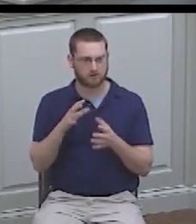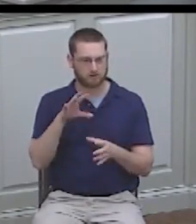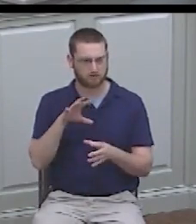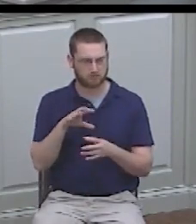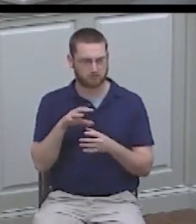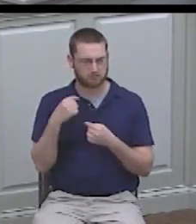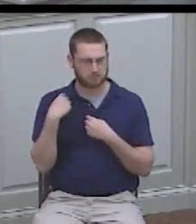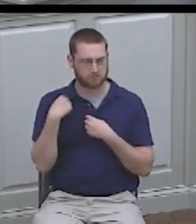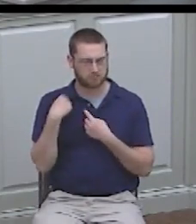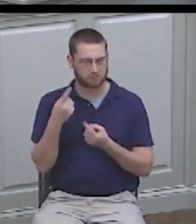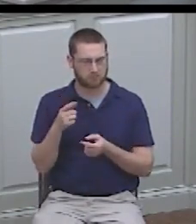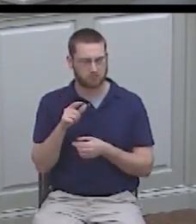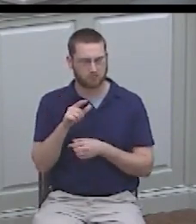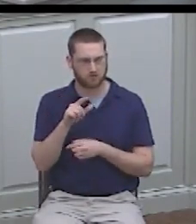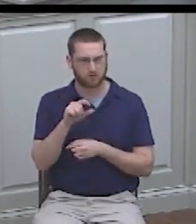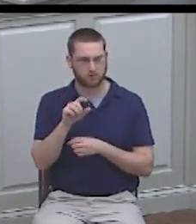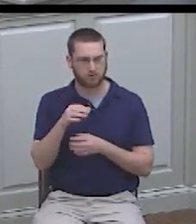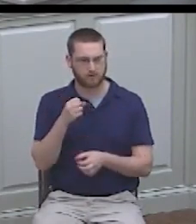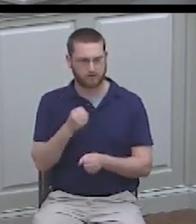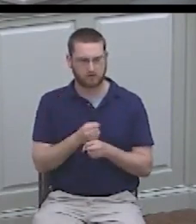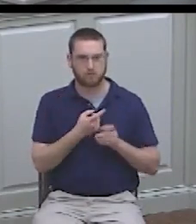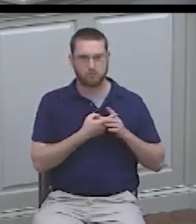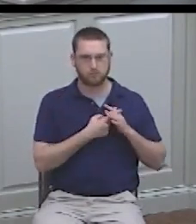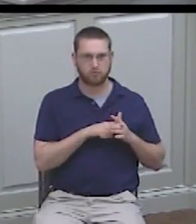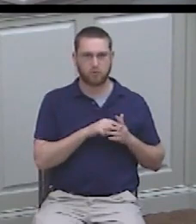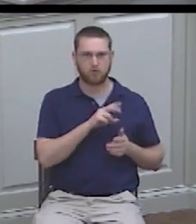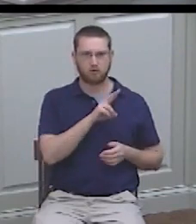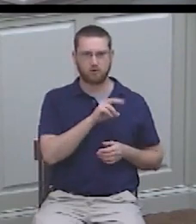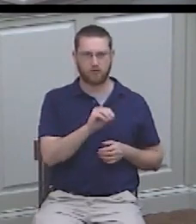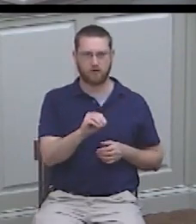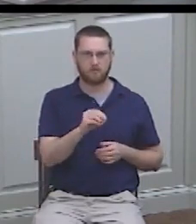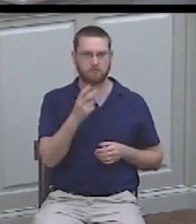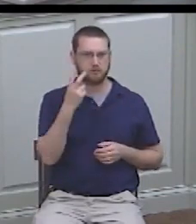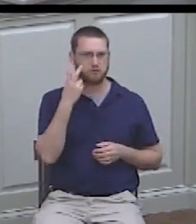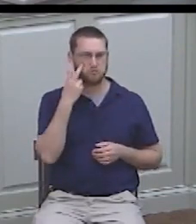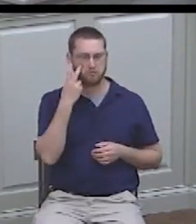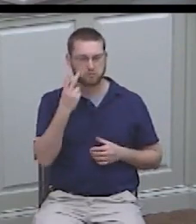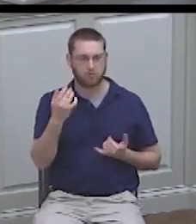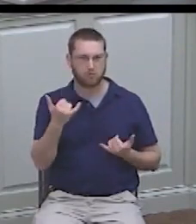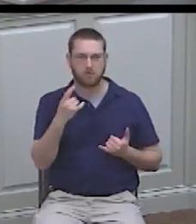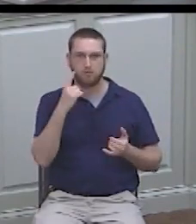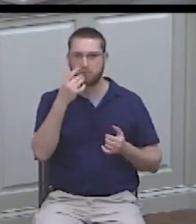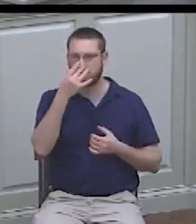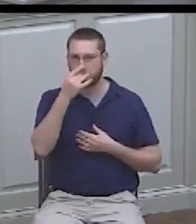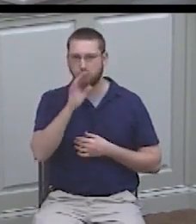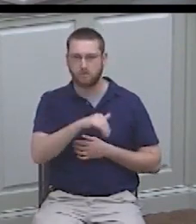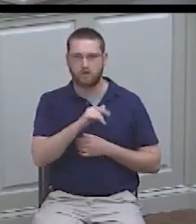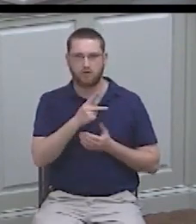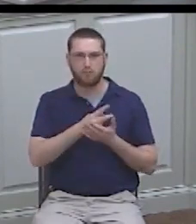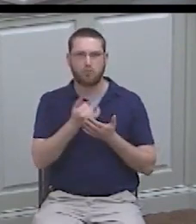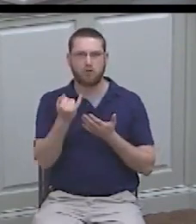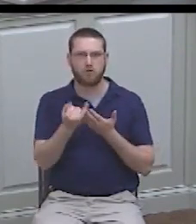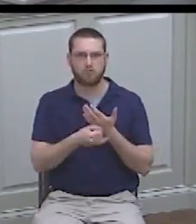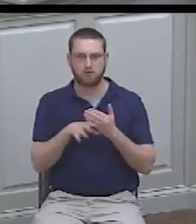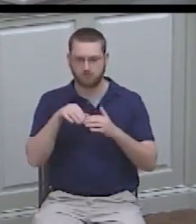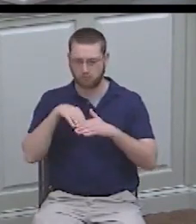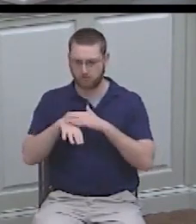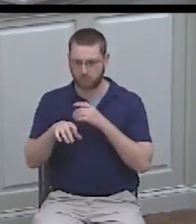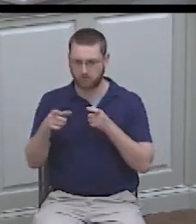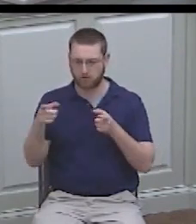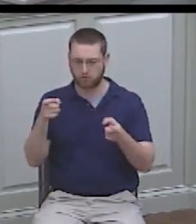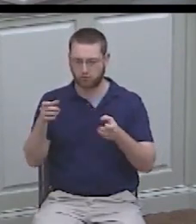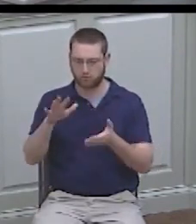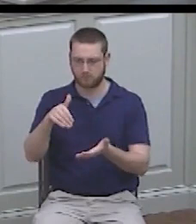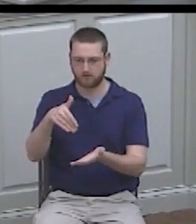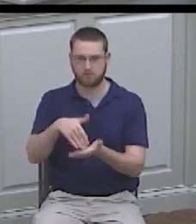correct? First start about 2000. Yeah. And so what was really interesting in that project was to go into control center